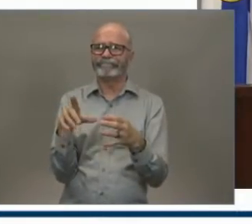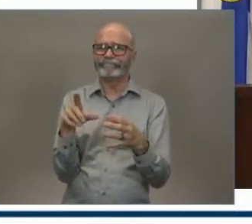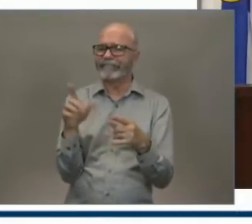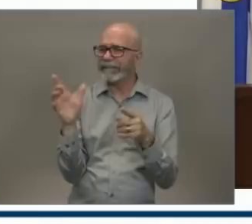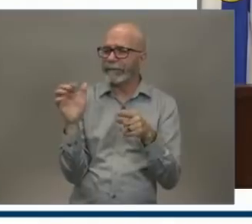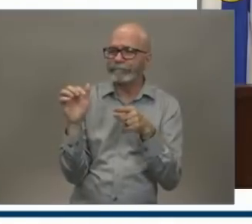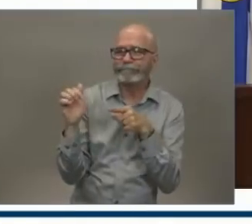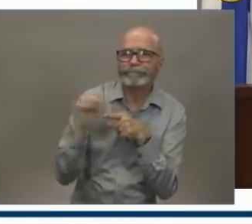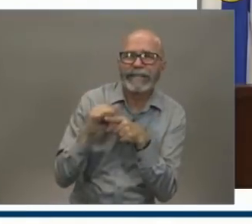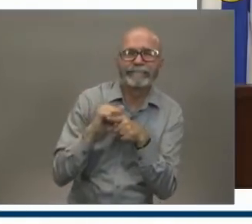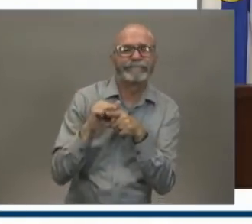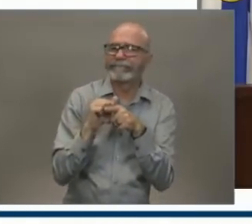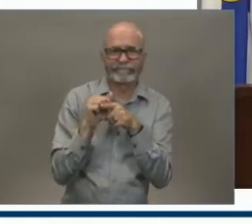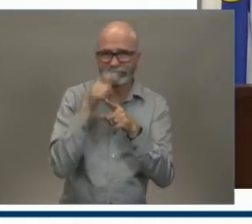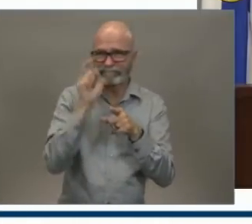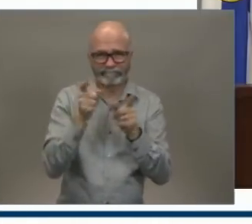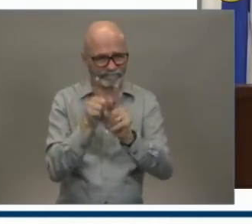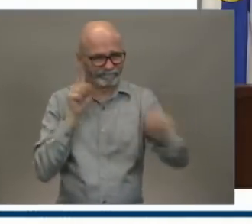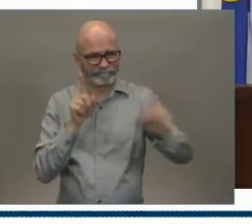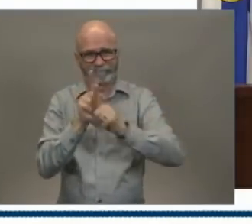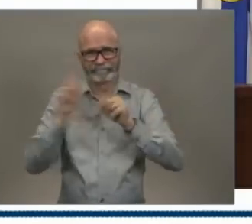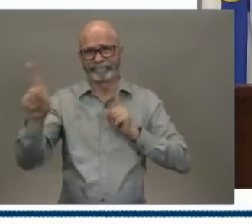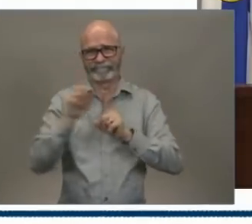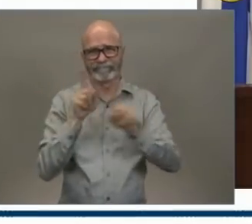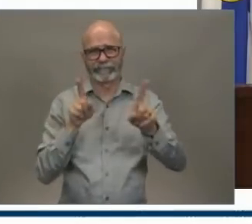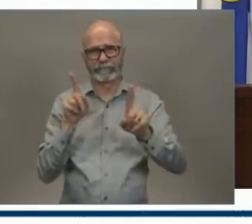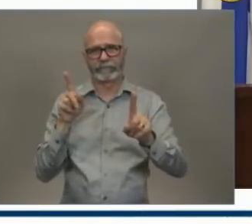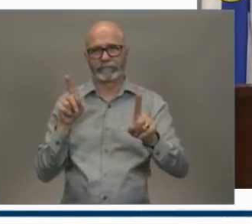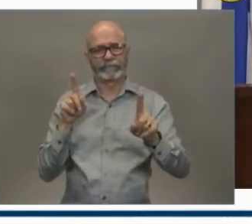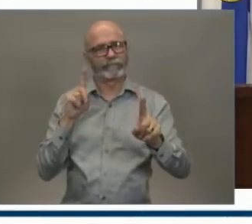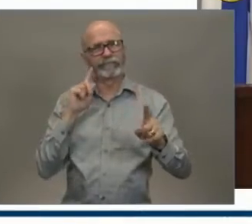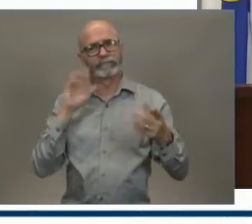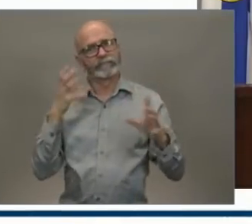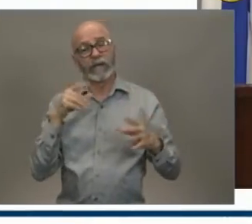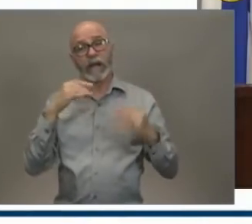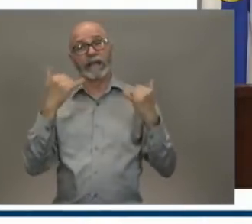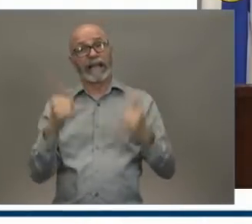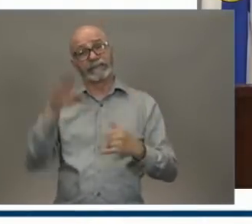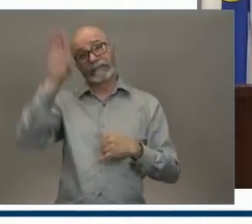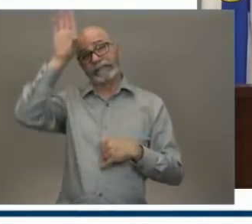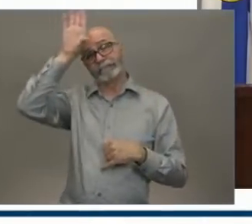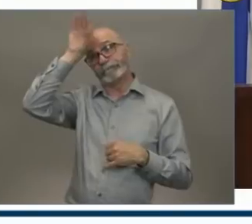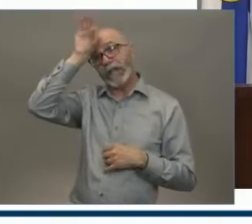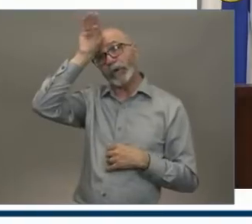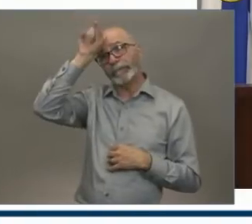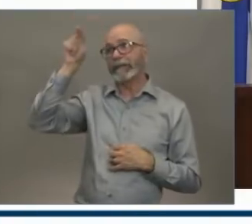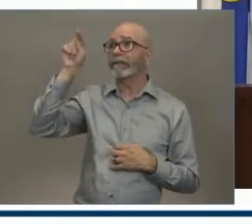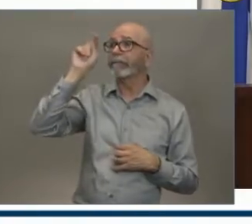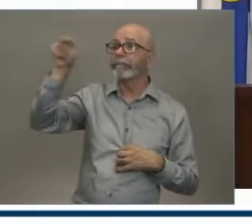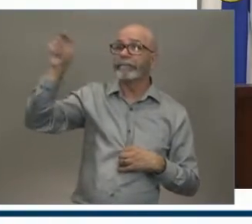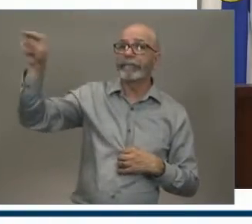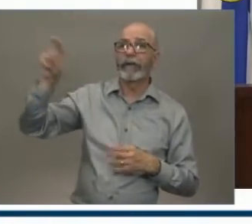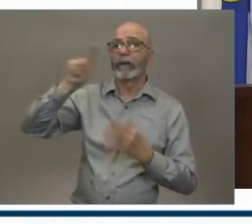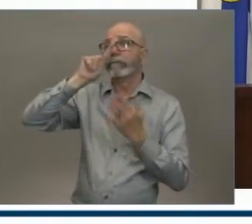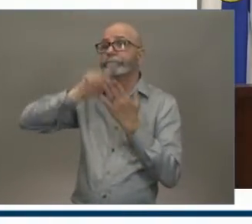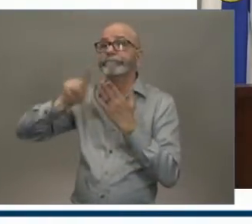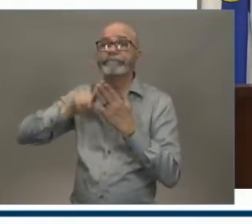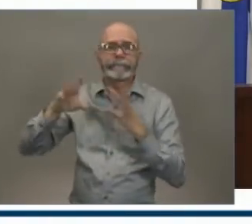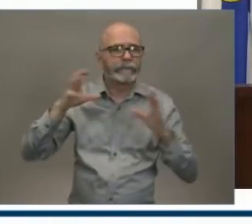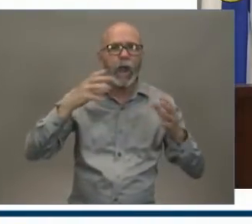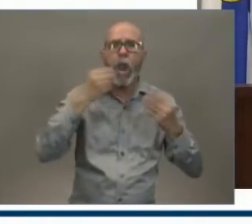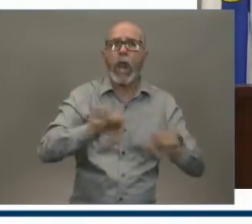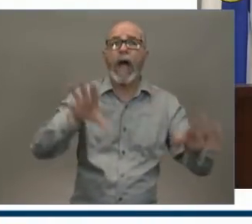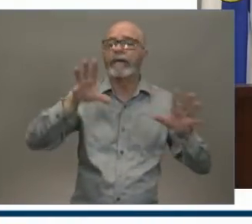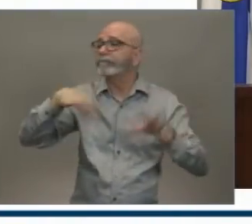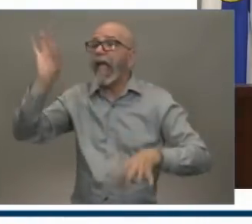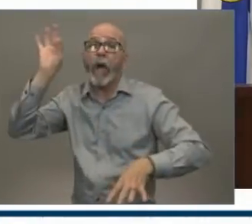25 people, but they've been told they cannot meet with any more than 10, but that inhibits